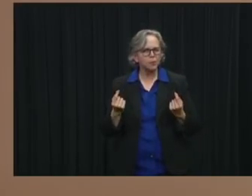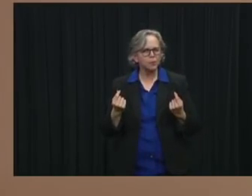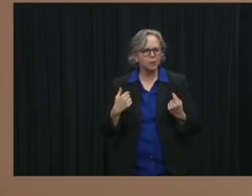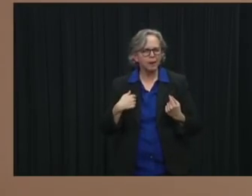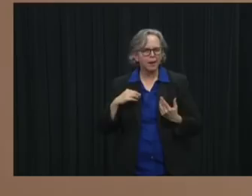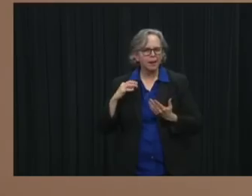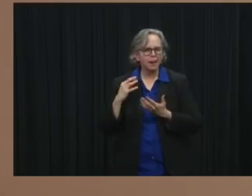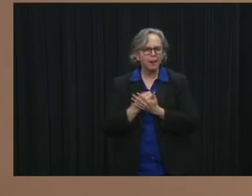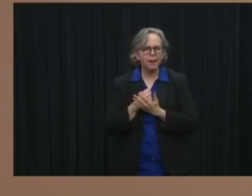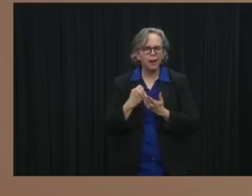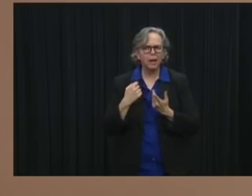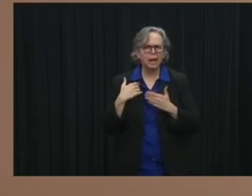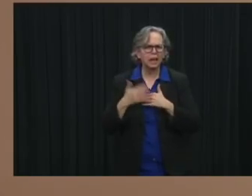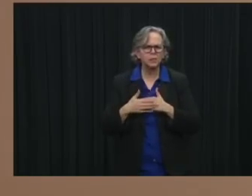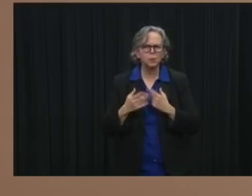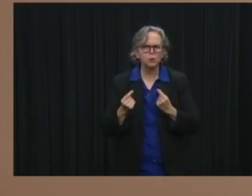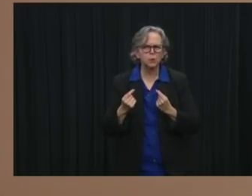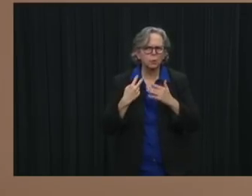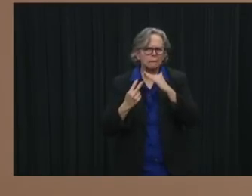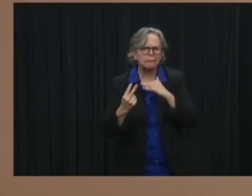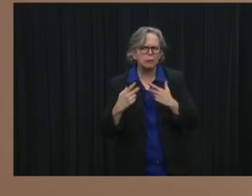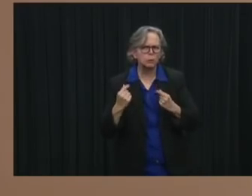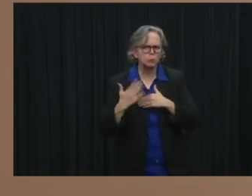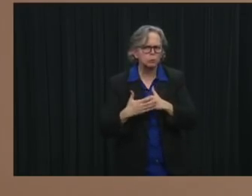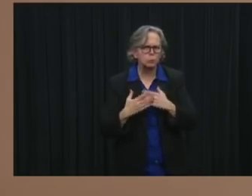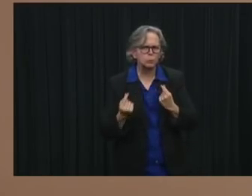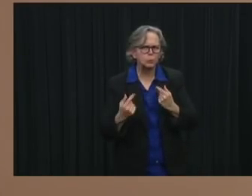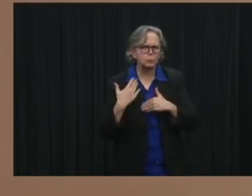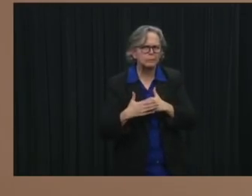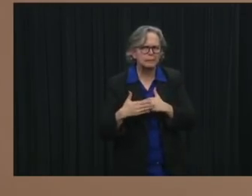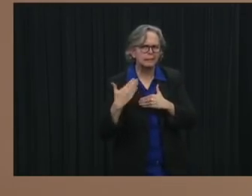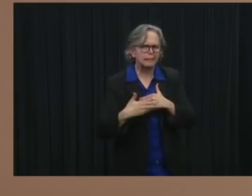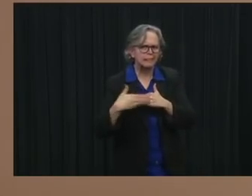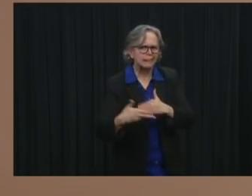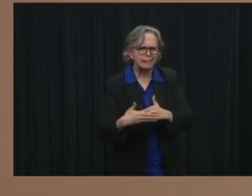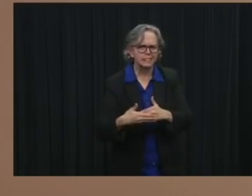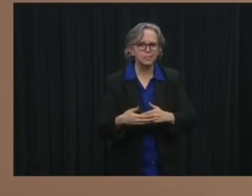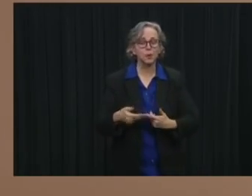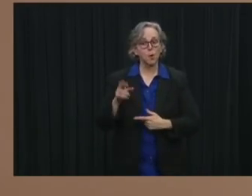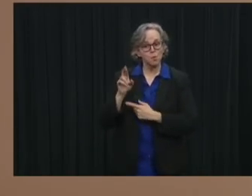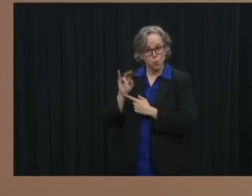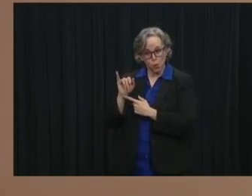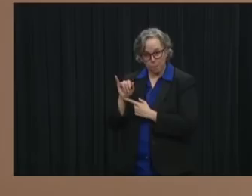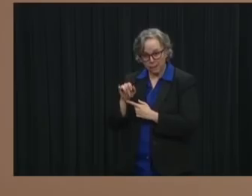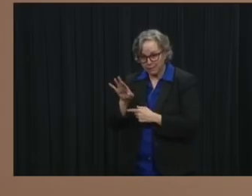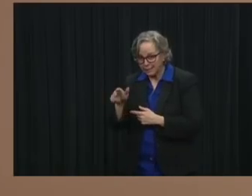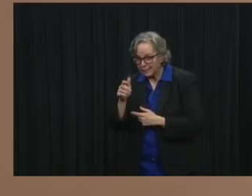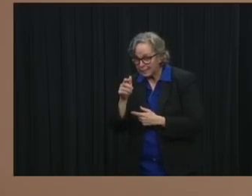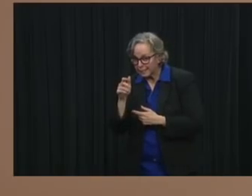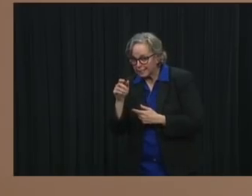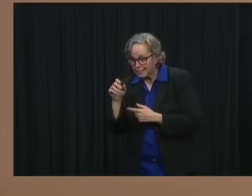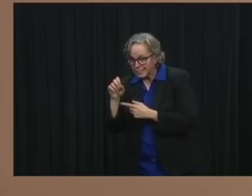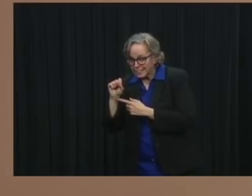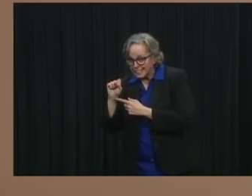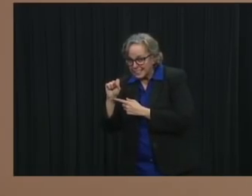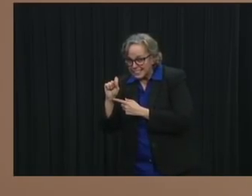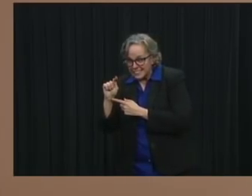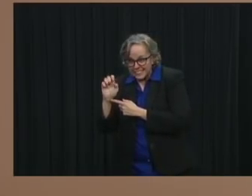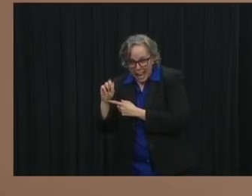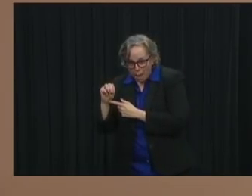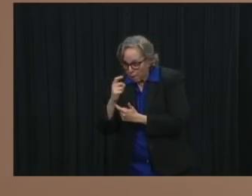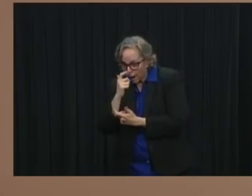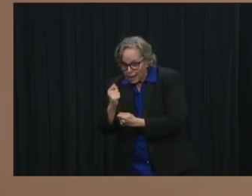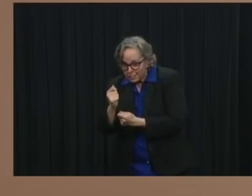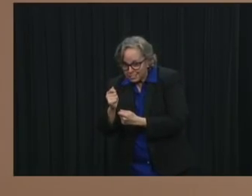want to say to you, Ruby, in your interest in STEM, I'm really proud of you, and I'm really proud of all the